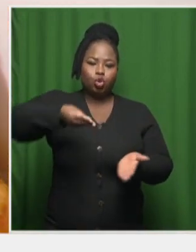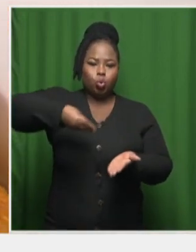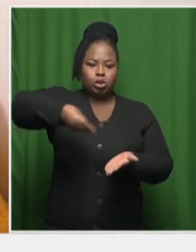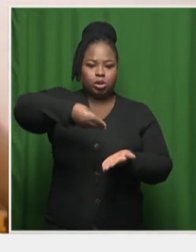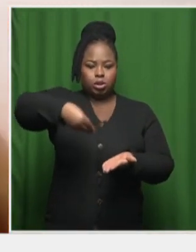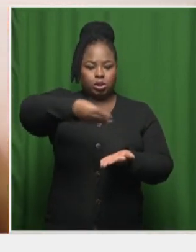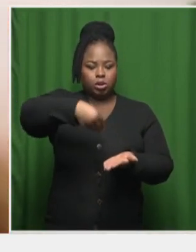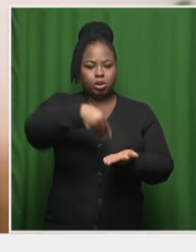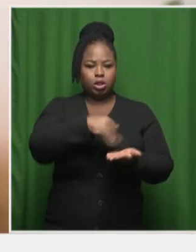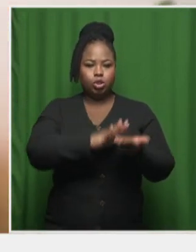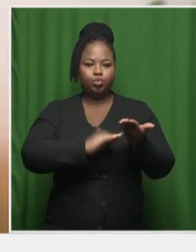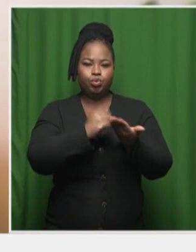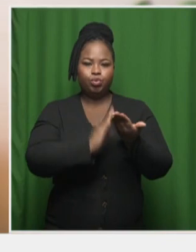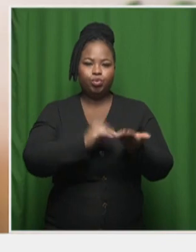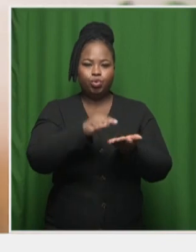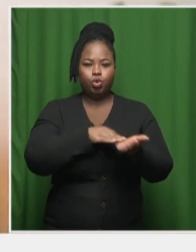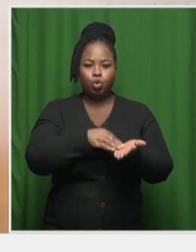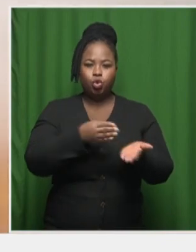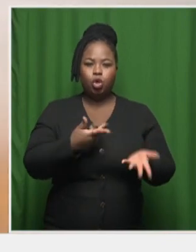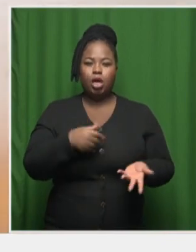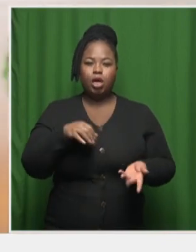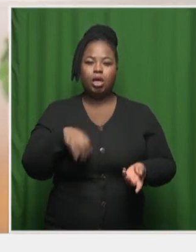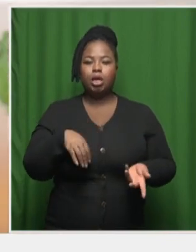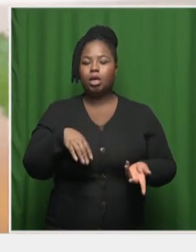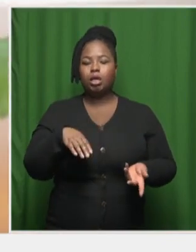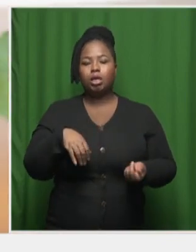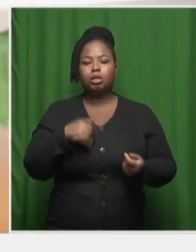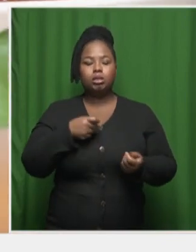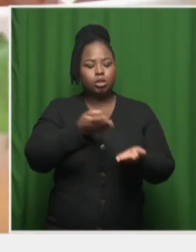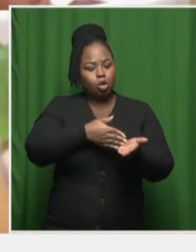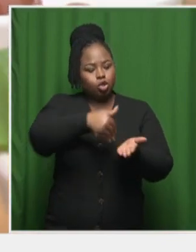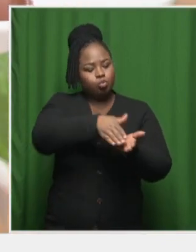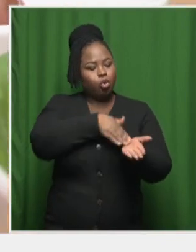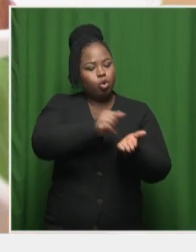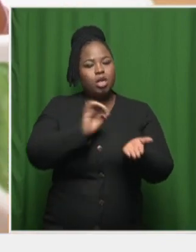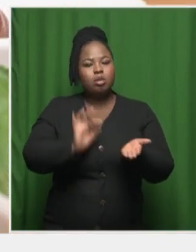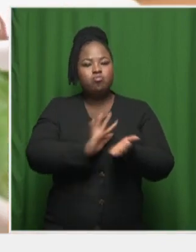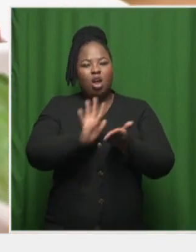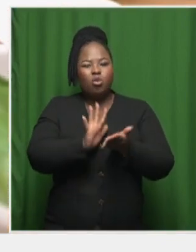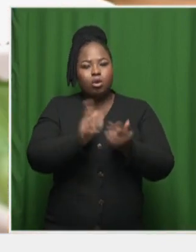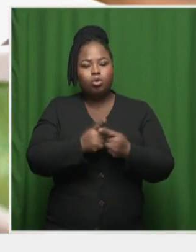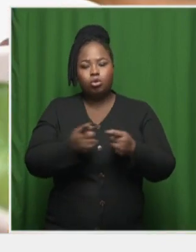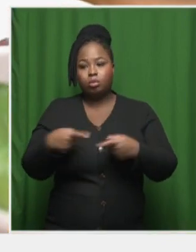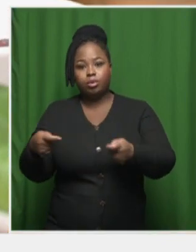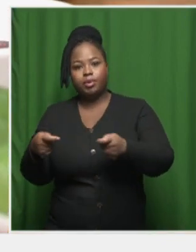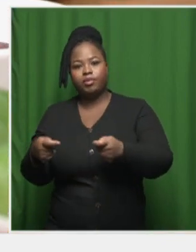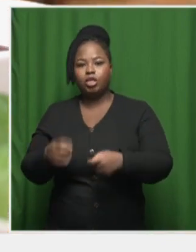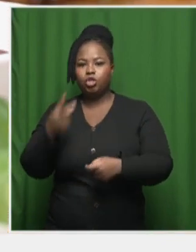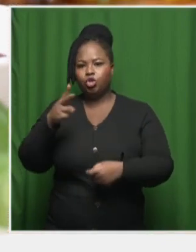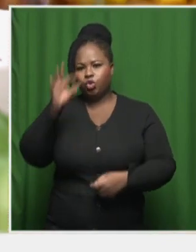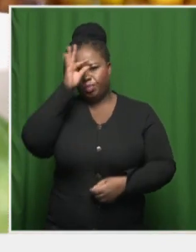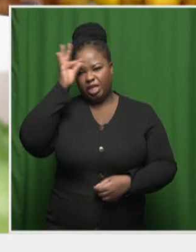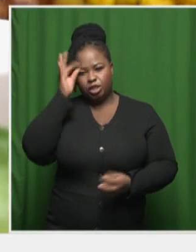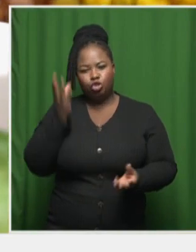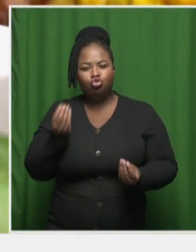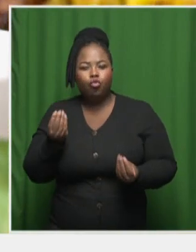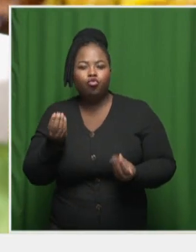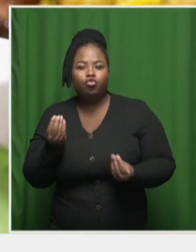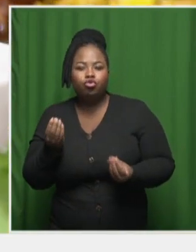a beechwood smoked flavor. So it's literally throw in the pan, takes 2 minutes, and you've got soft,